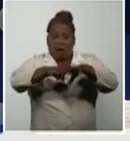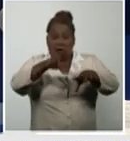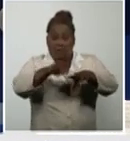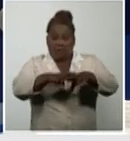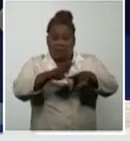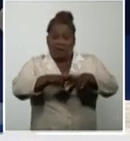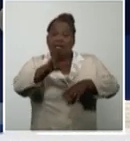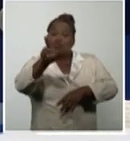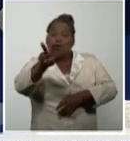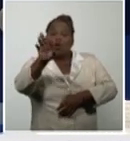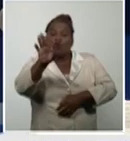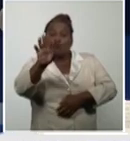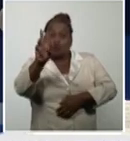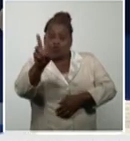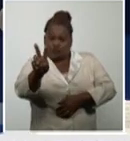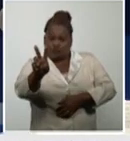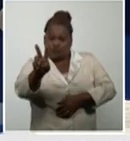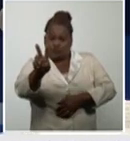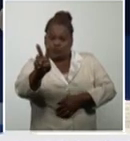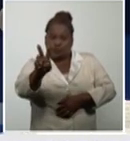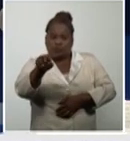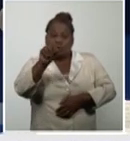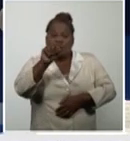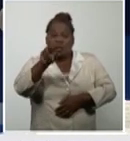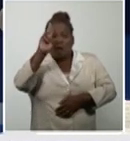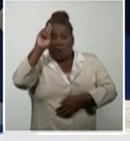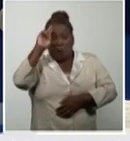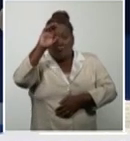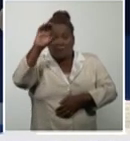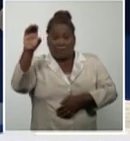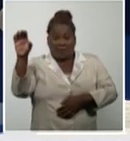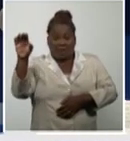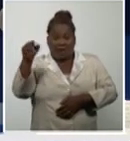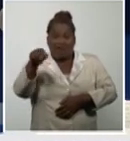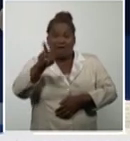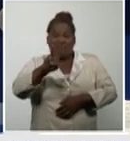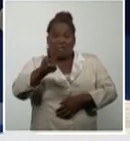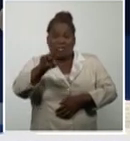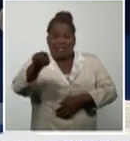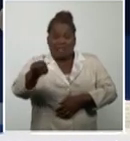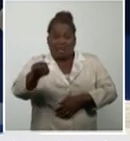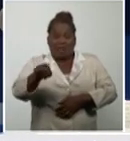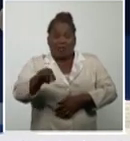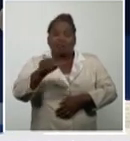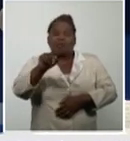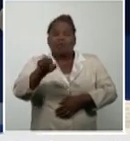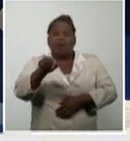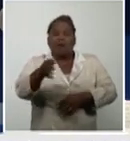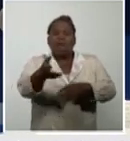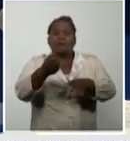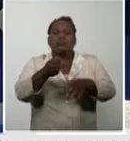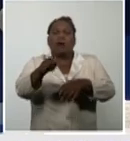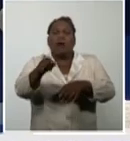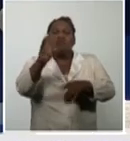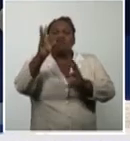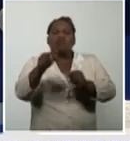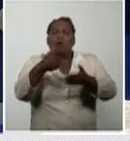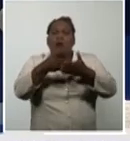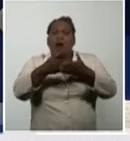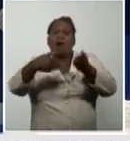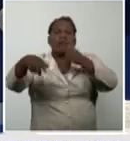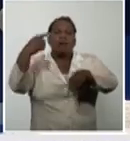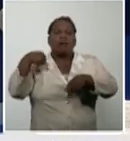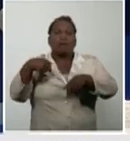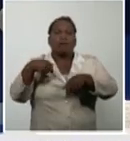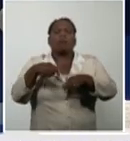in Havana, 282, and in the Brothers Ameijedas Hospital, they had taken a large number